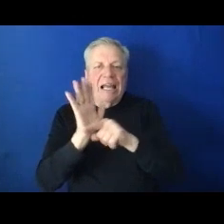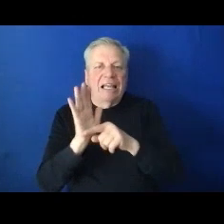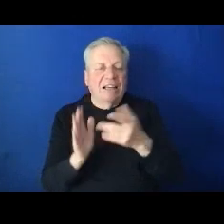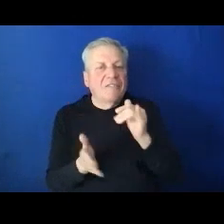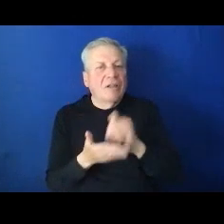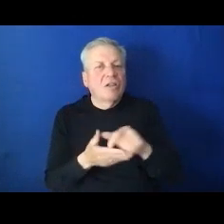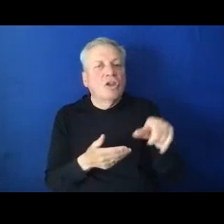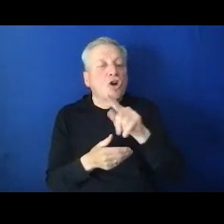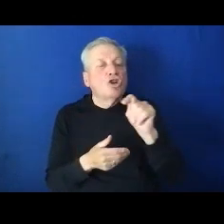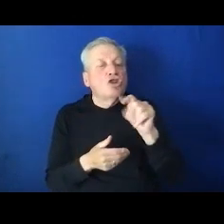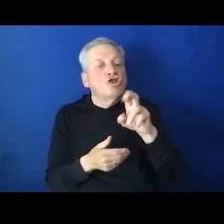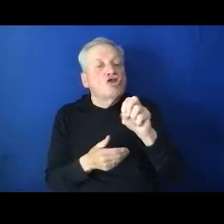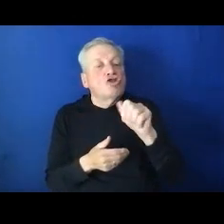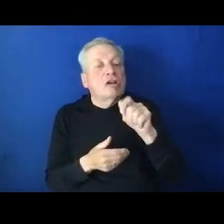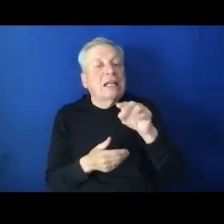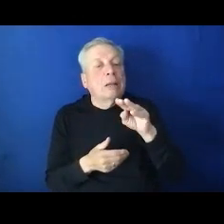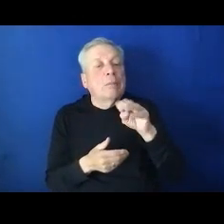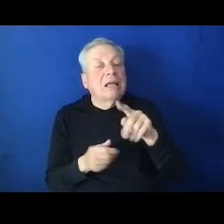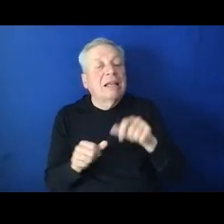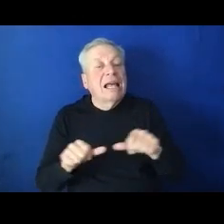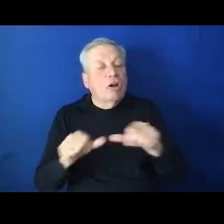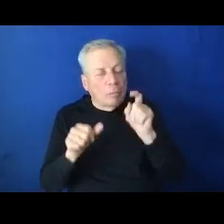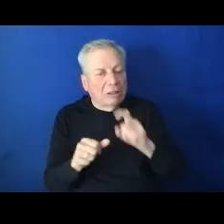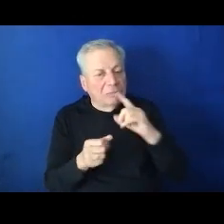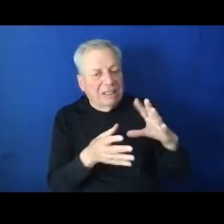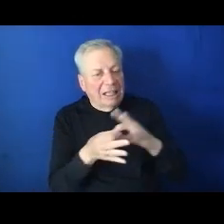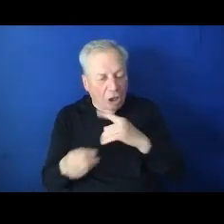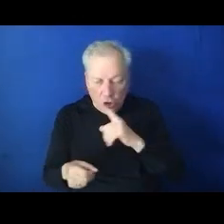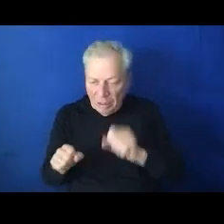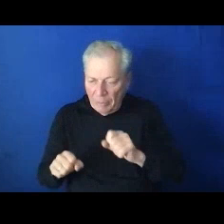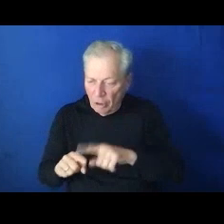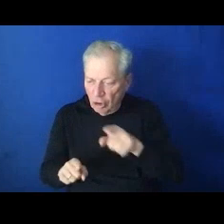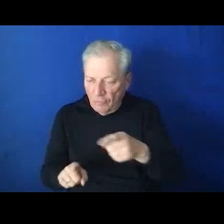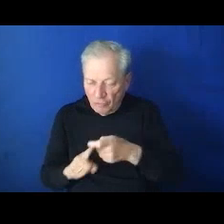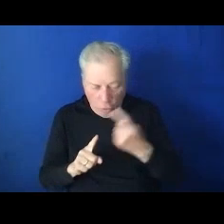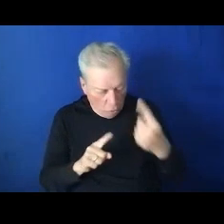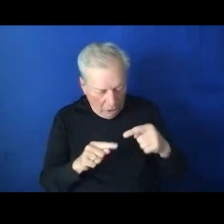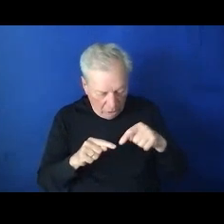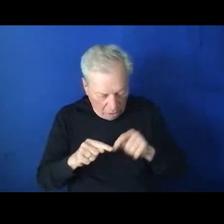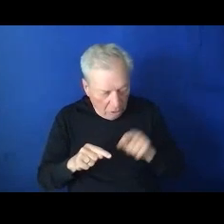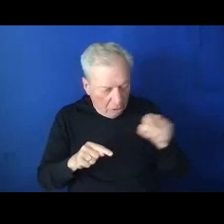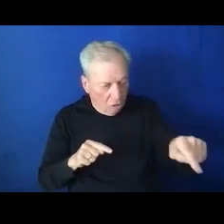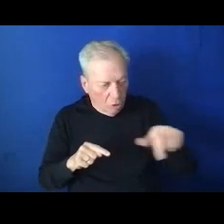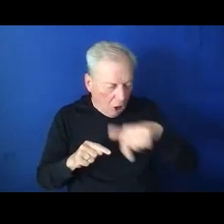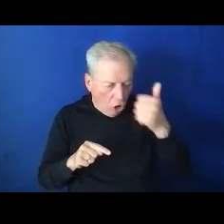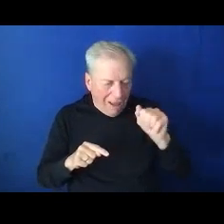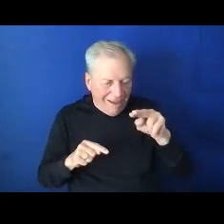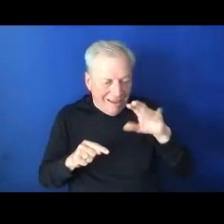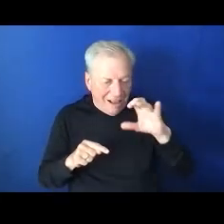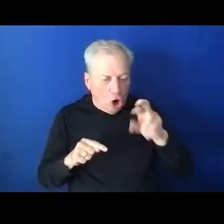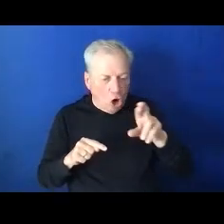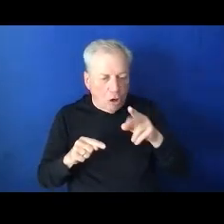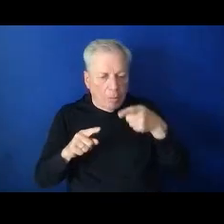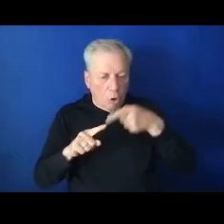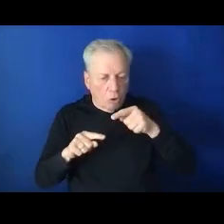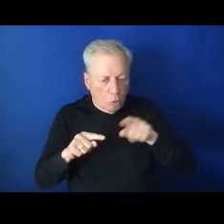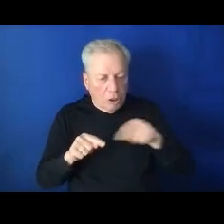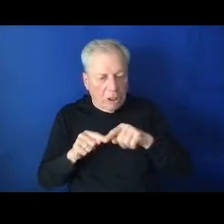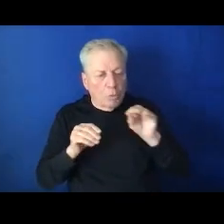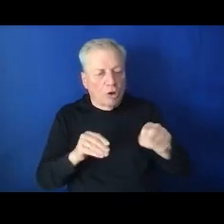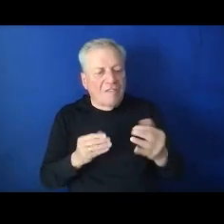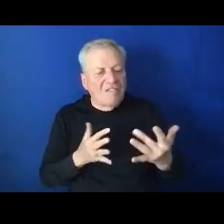treatment areas have to be connected. So we have to be able to go from an anchor point to an anchor point when we're putting fire on the ground, a